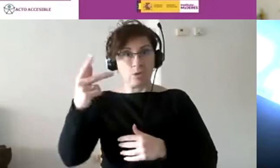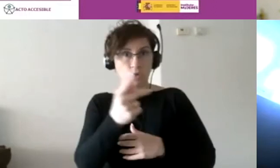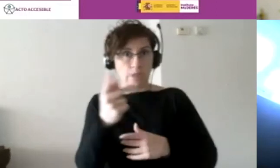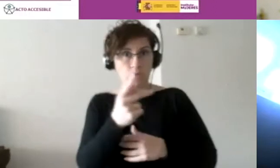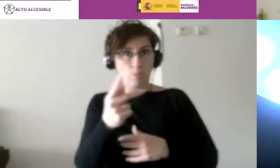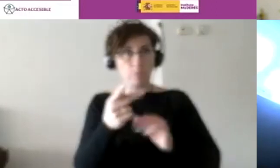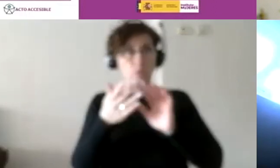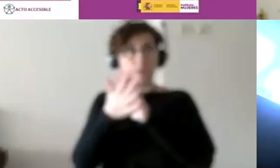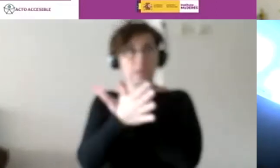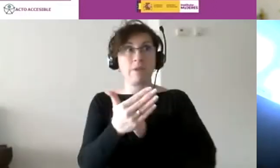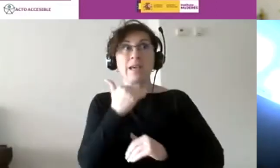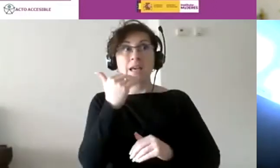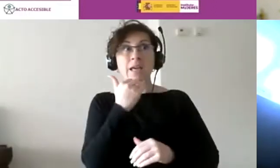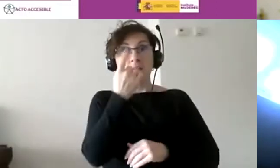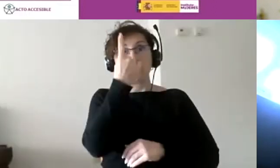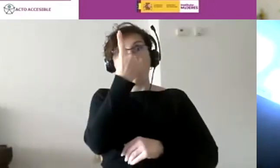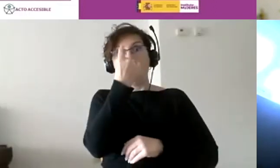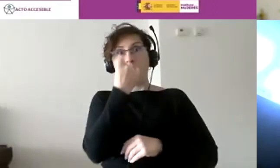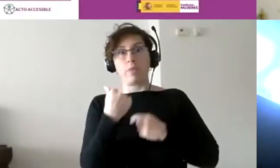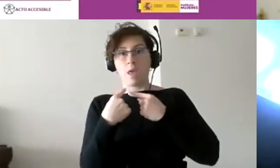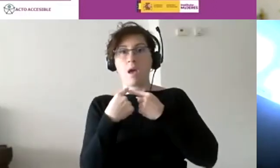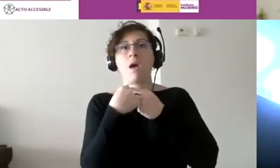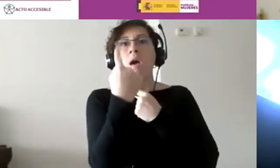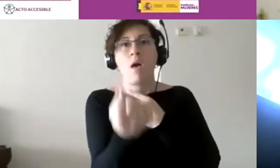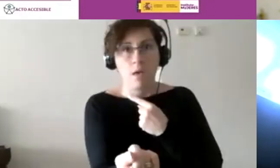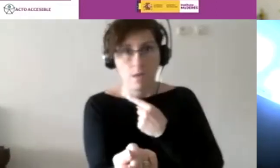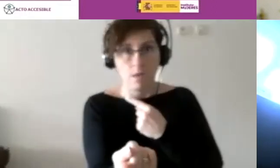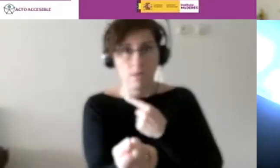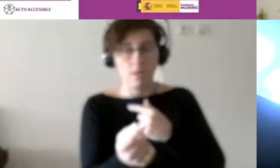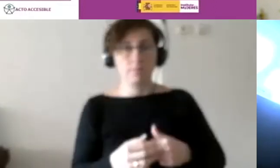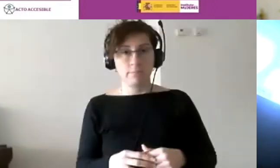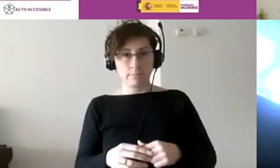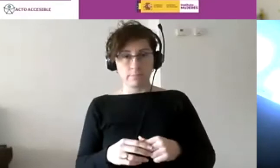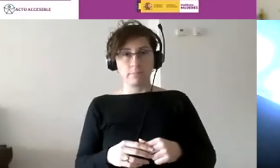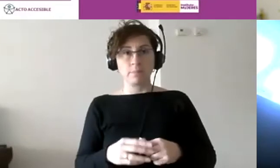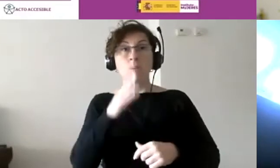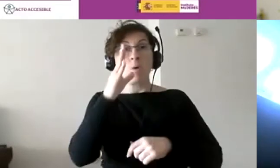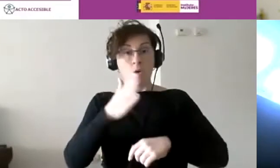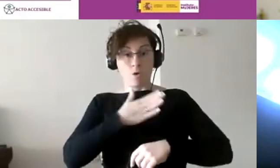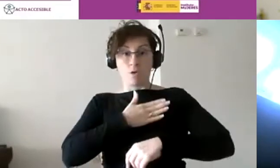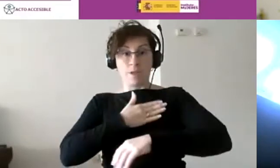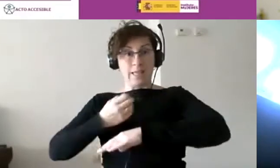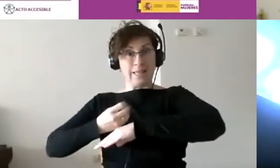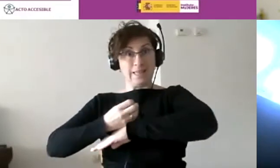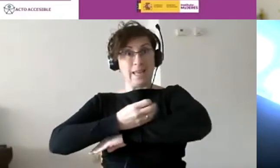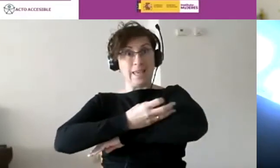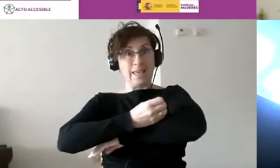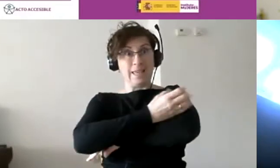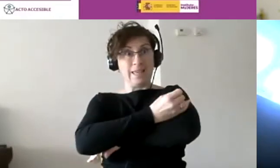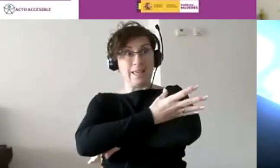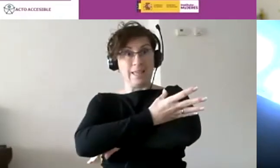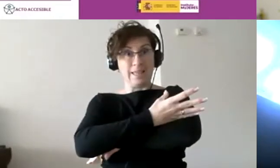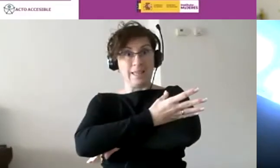night, because our train was lucky, but a train who goes a day before